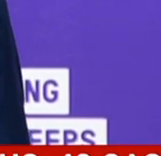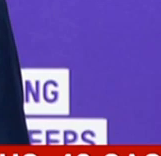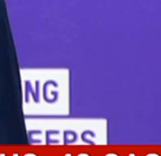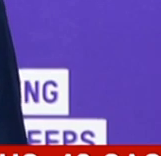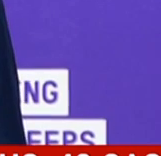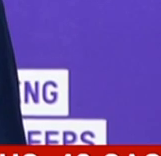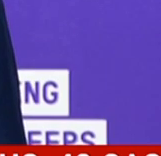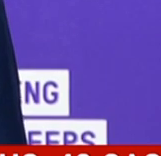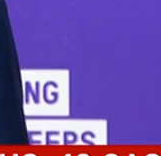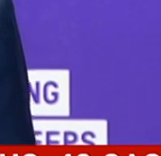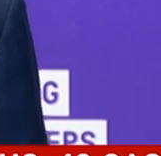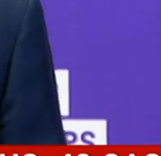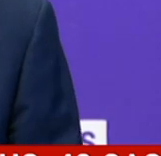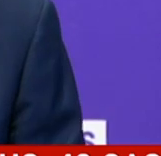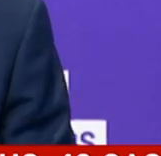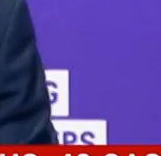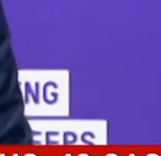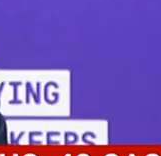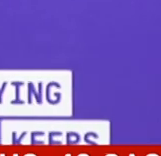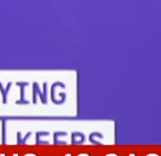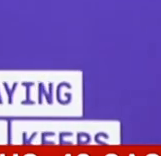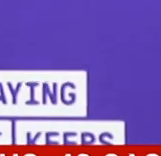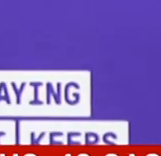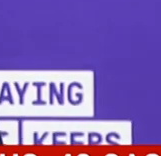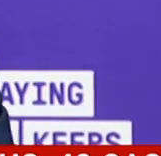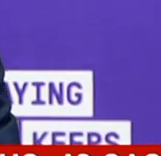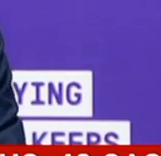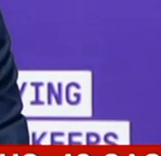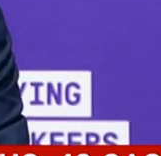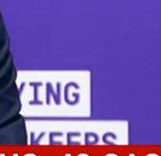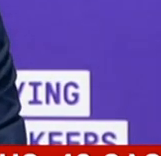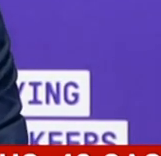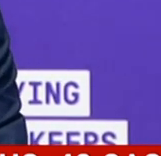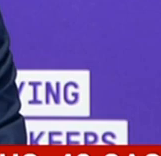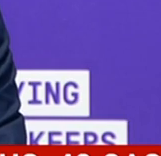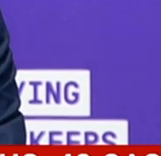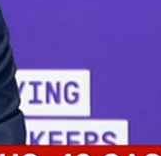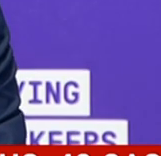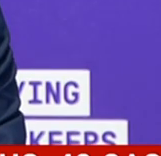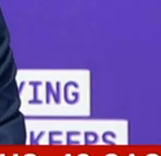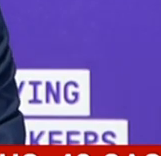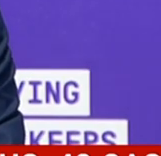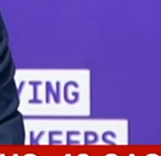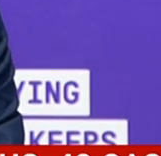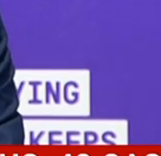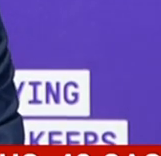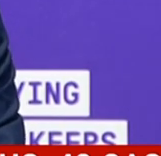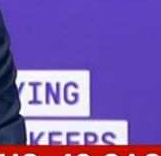11 of those are in intensive care and 7 of those 11 are on a ventilator. A total